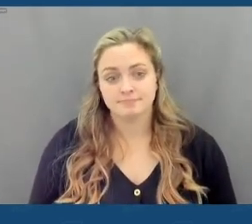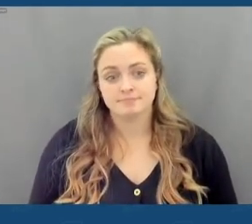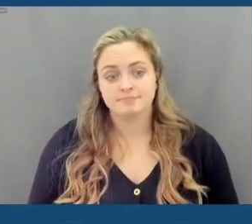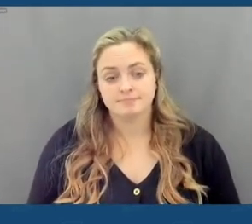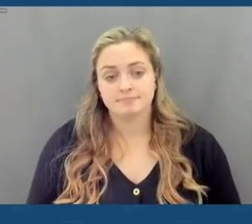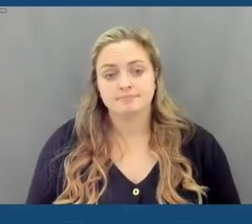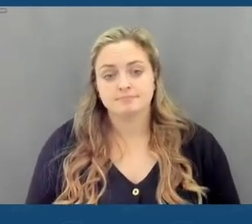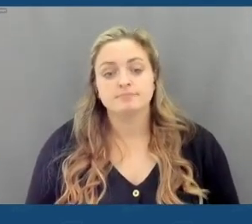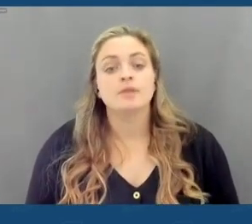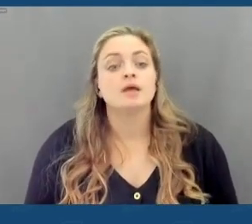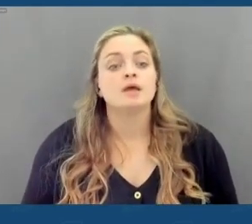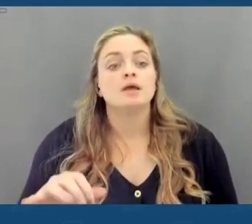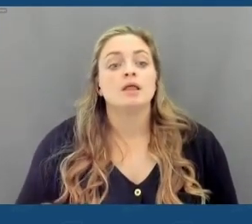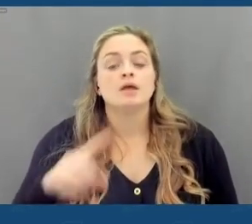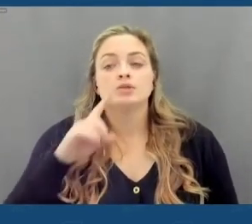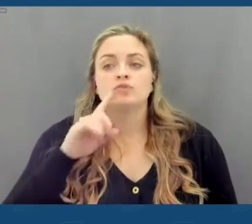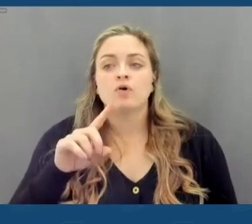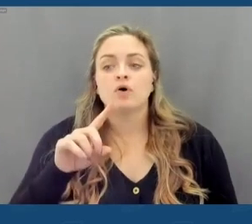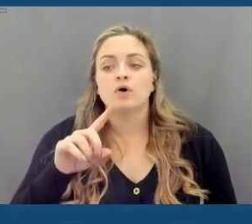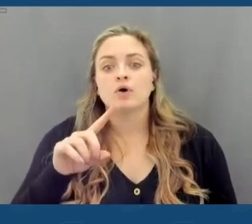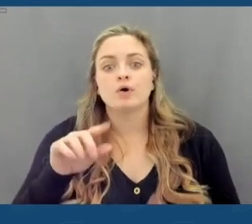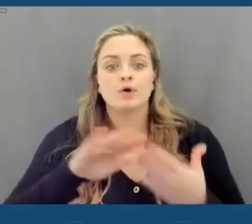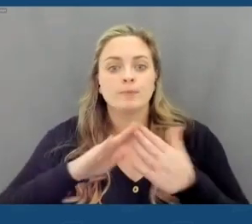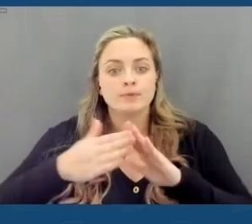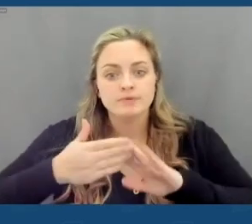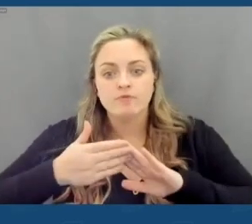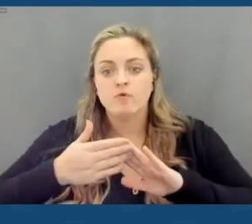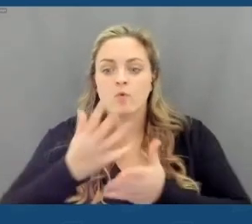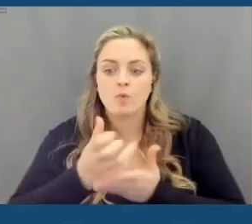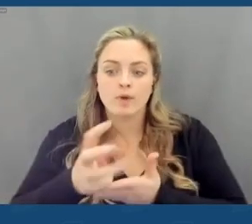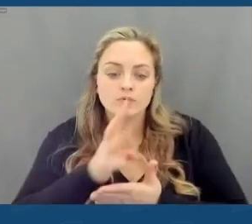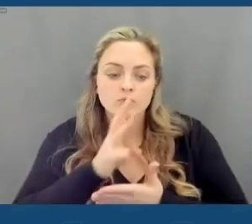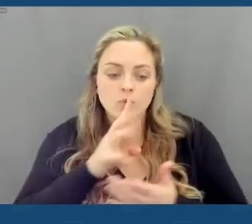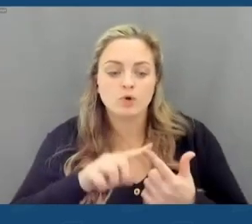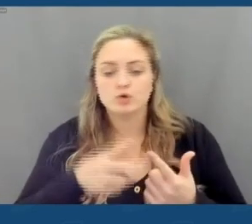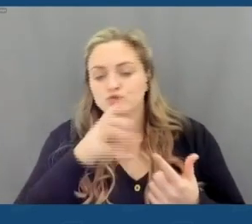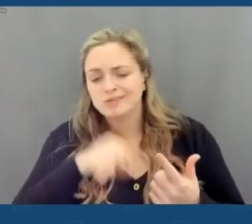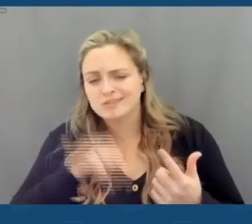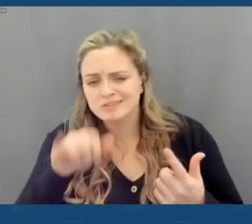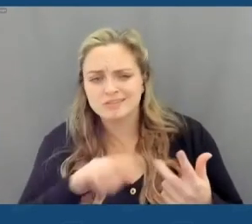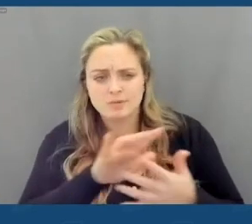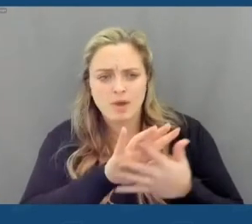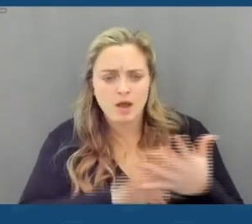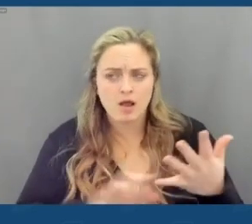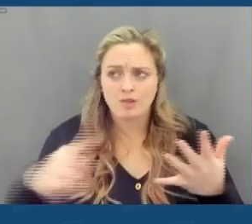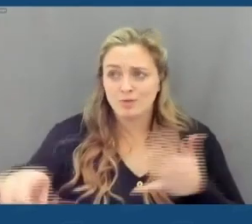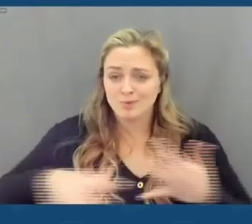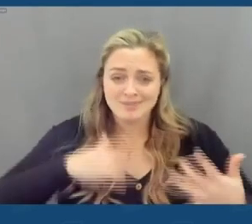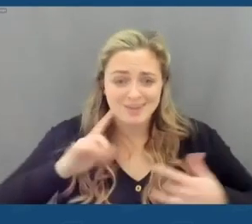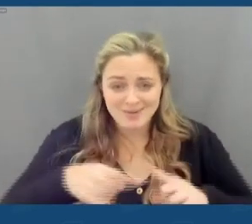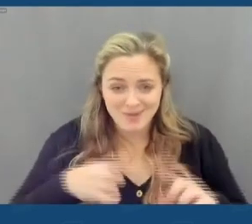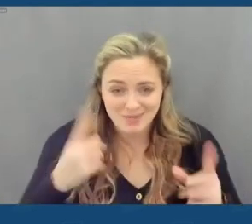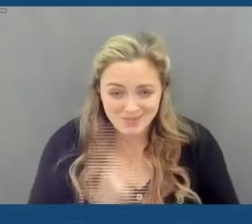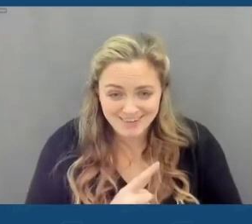That's for municipal wastewater and sewer and drinking systems, all those things people in this room get excited about.